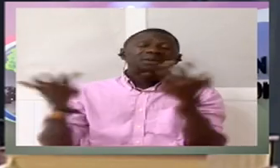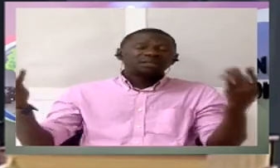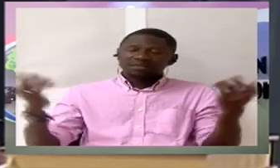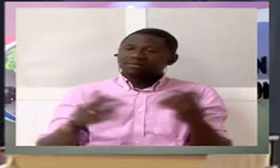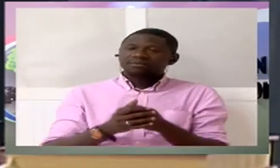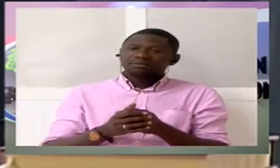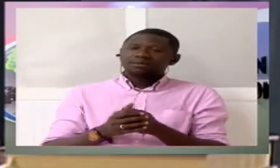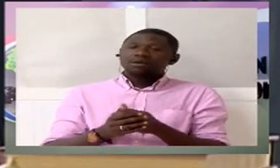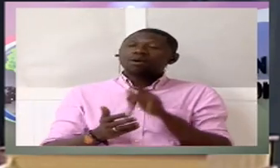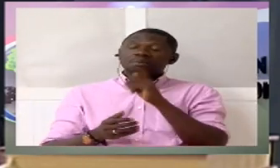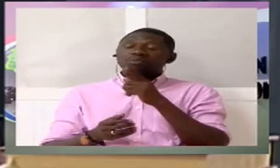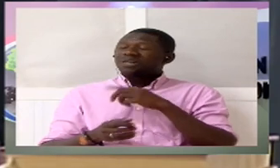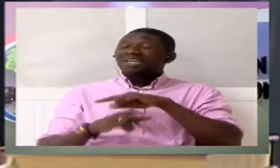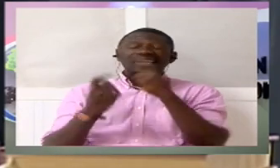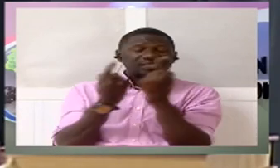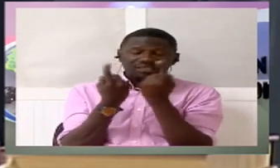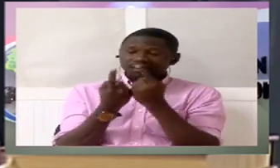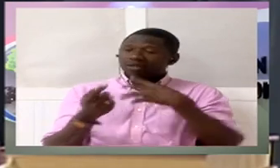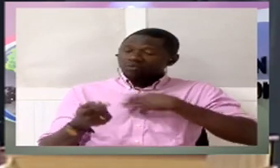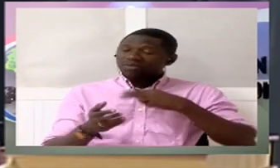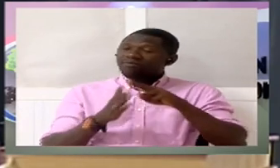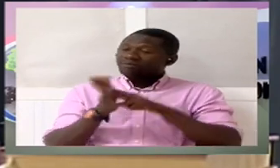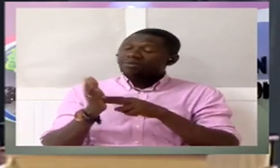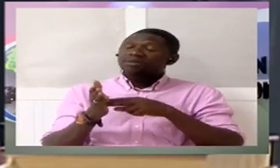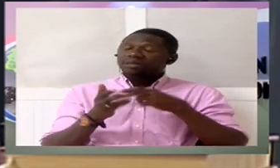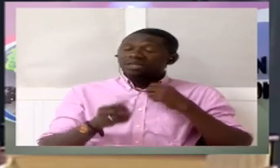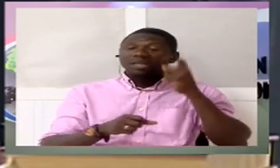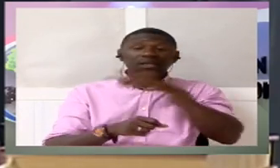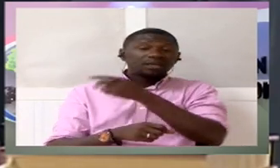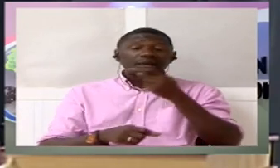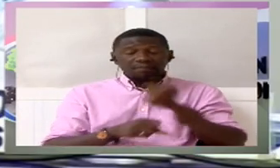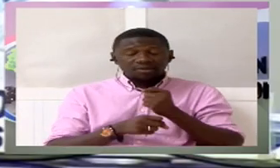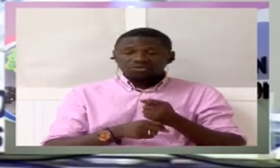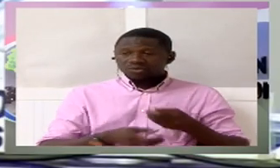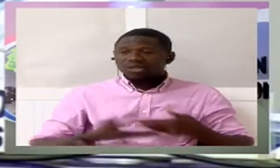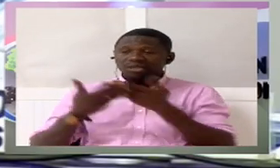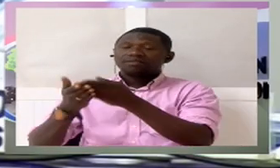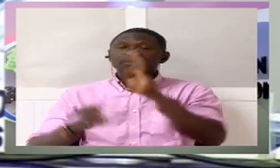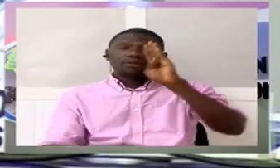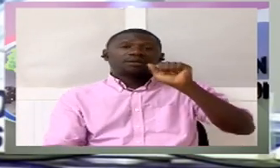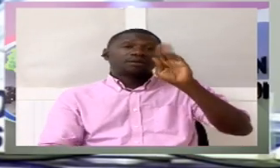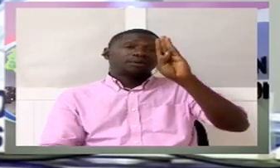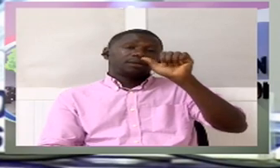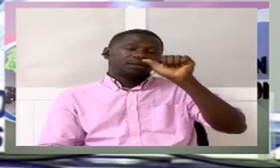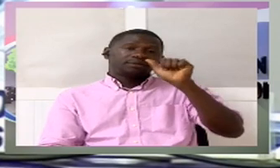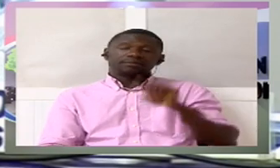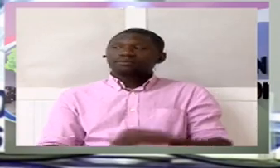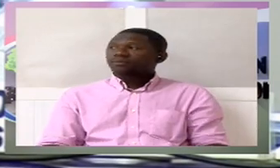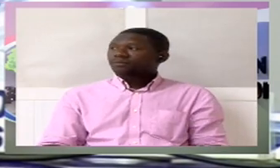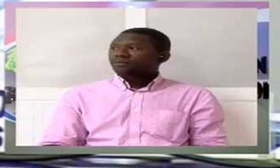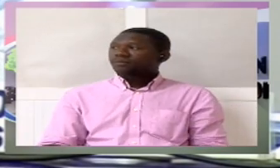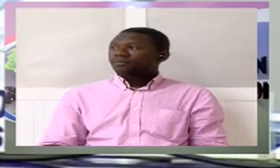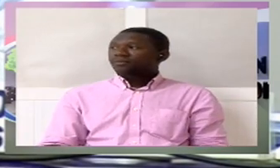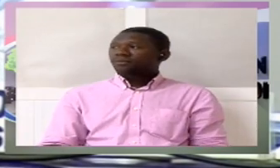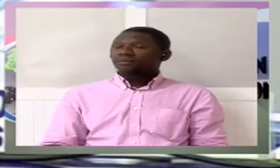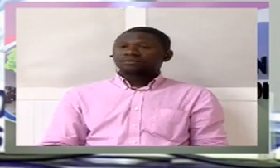all of them. But whatever I needed also, they ensured that it got to Baba. Madam Witness, the prison administration